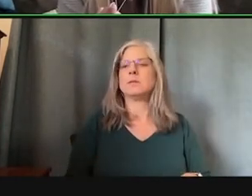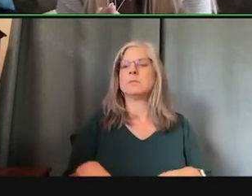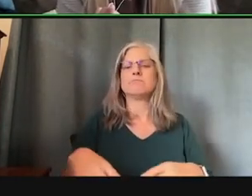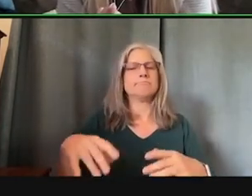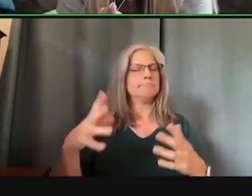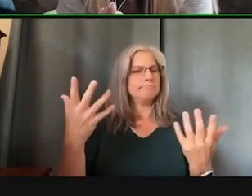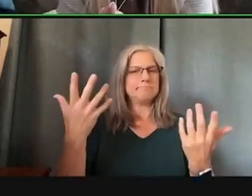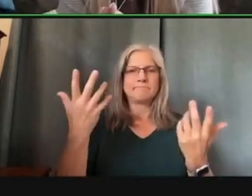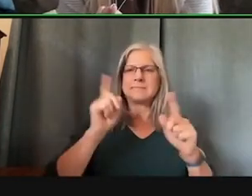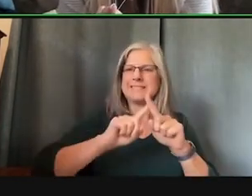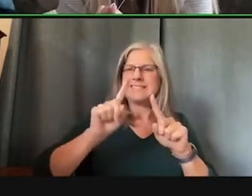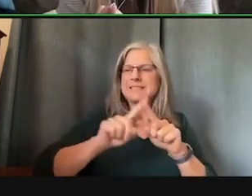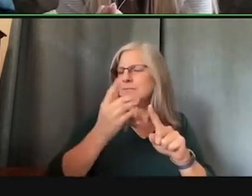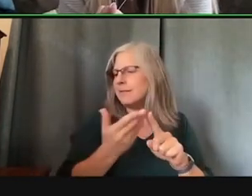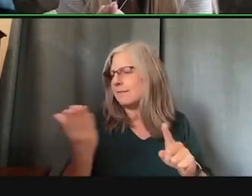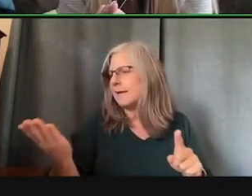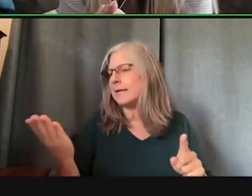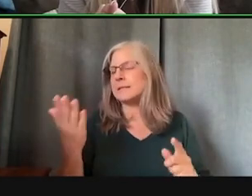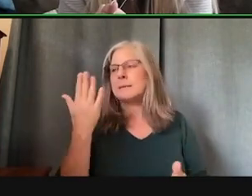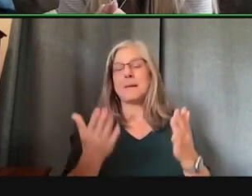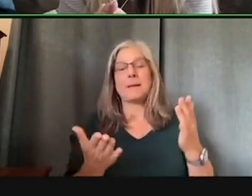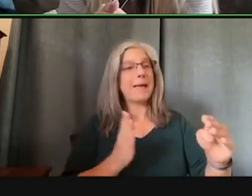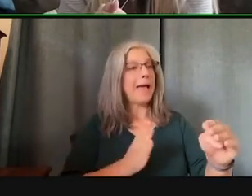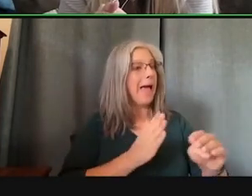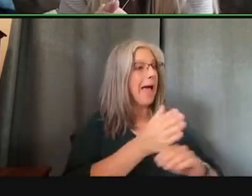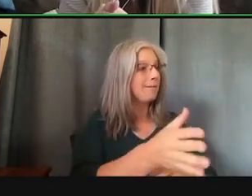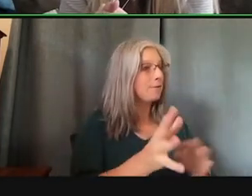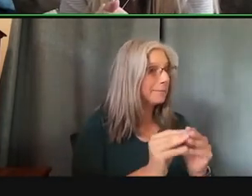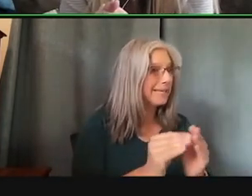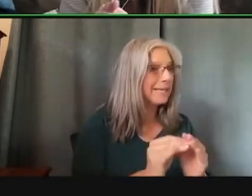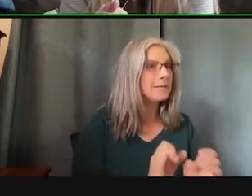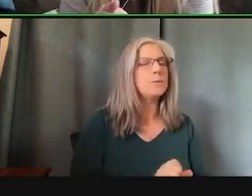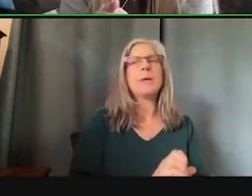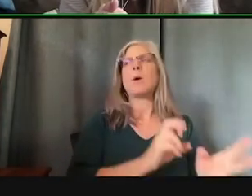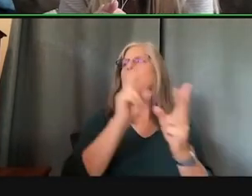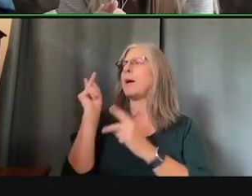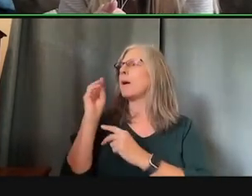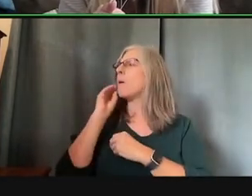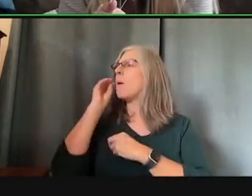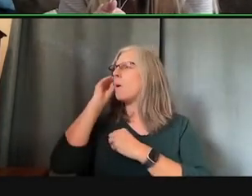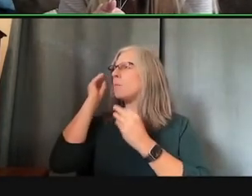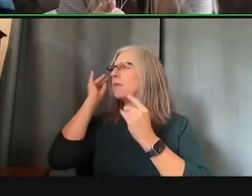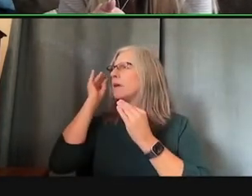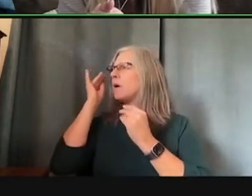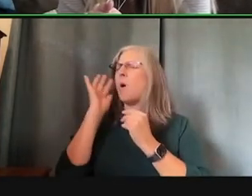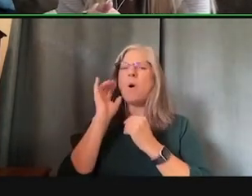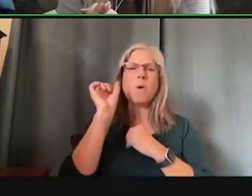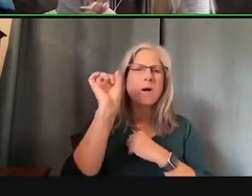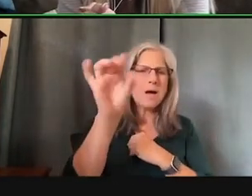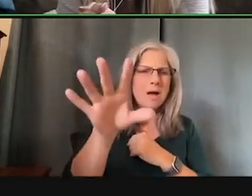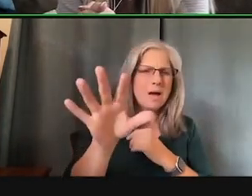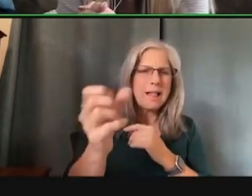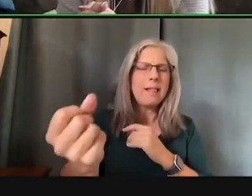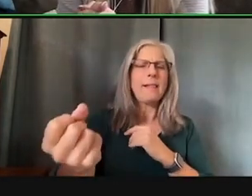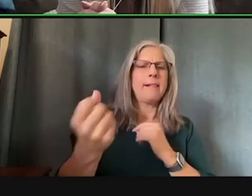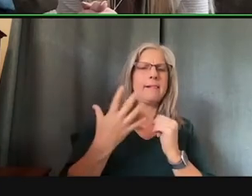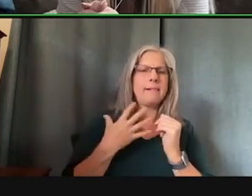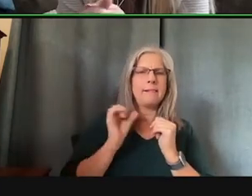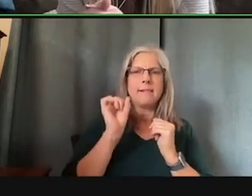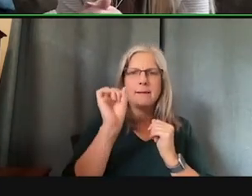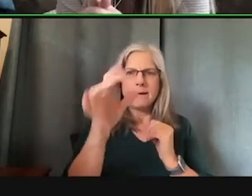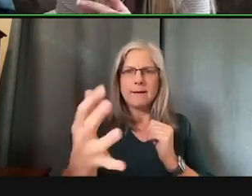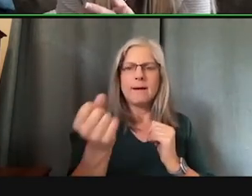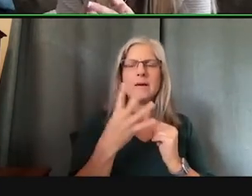There are things that sometimes after the meetings we go back and forth on a little bit. So you really should not be signing